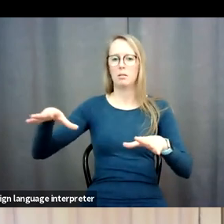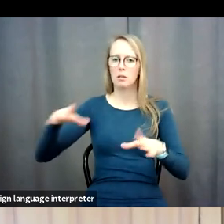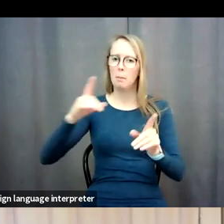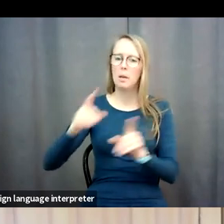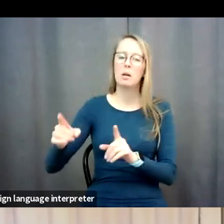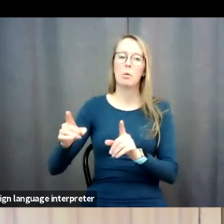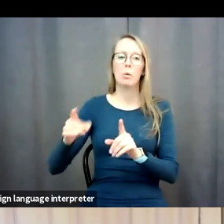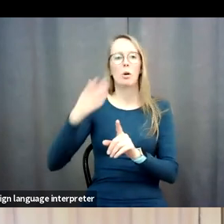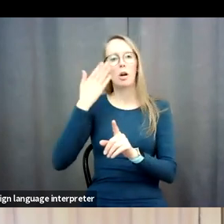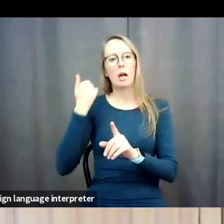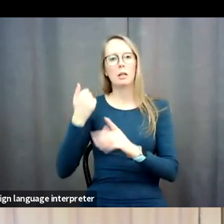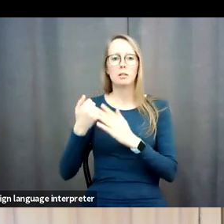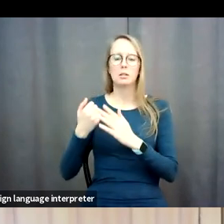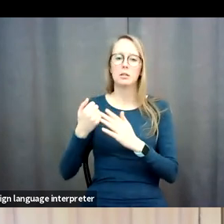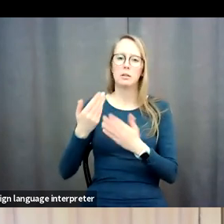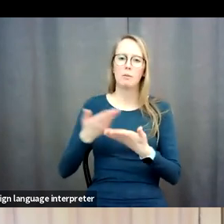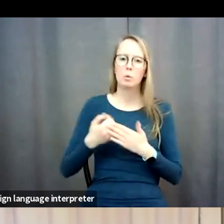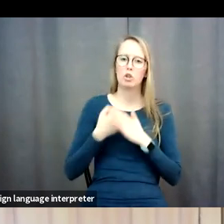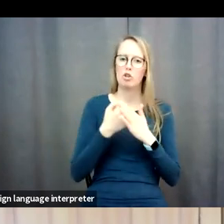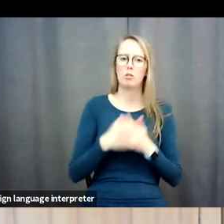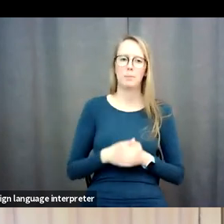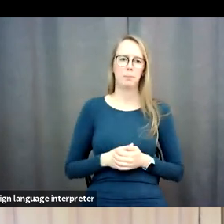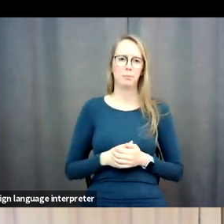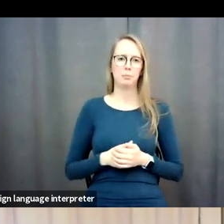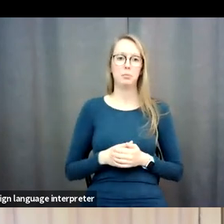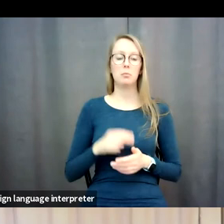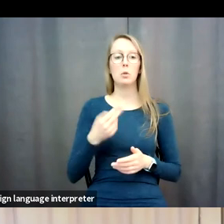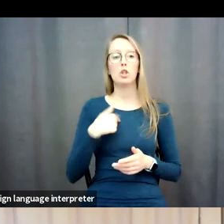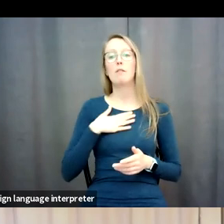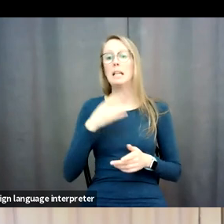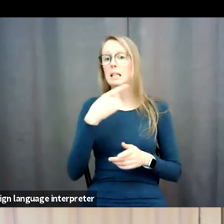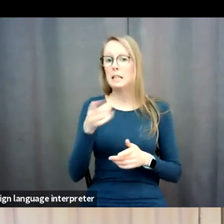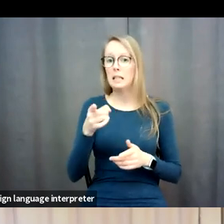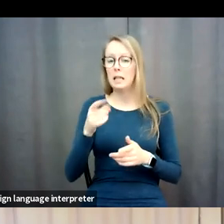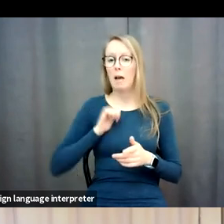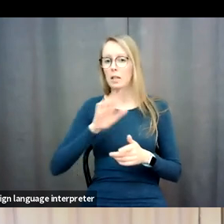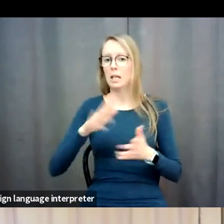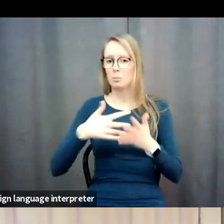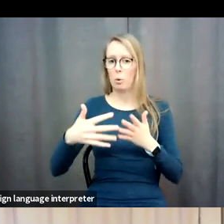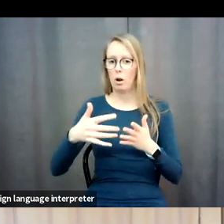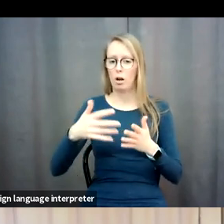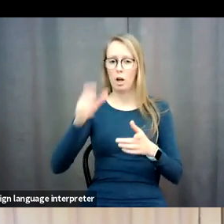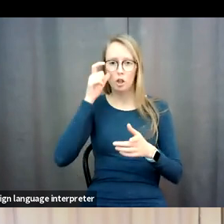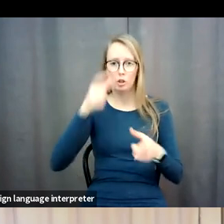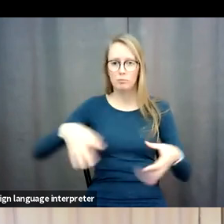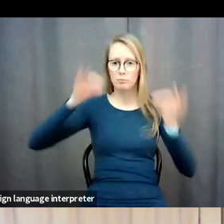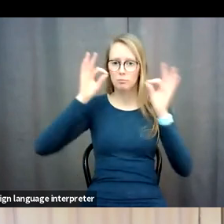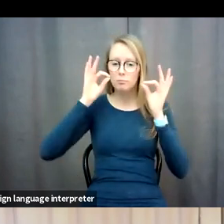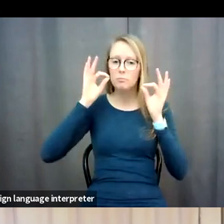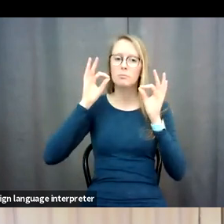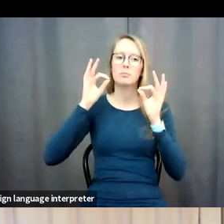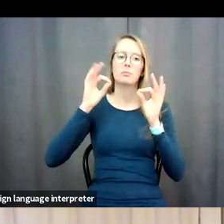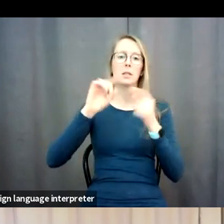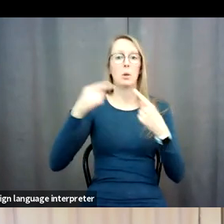be supported. So I want you to put your language glasses on in what level you